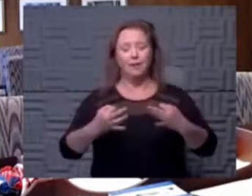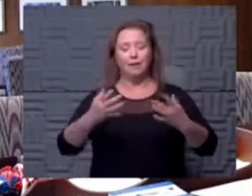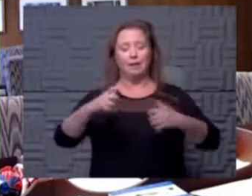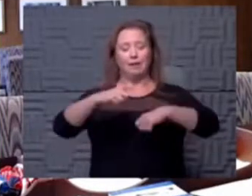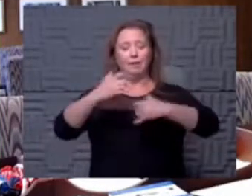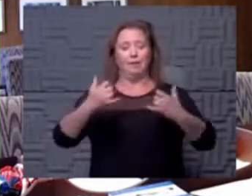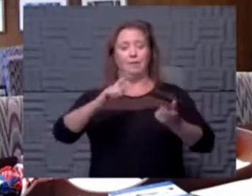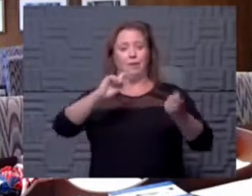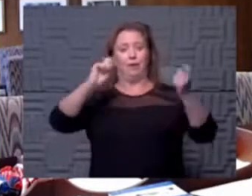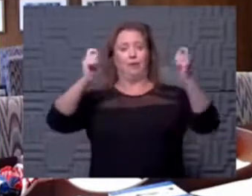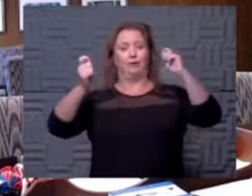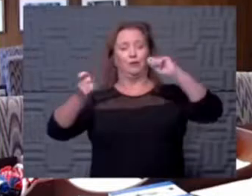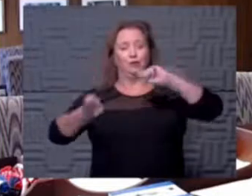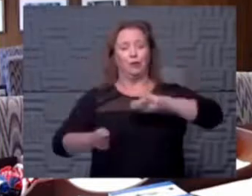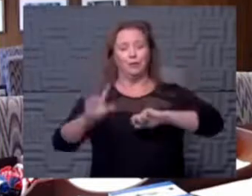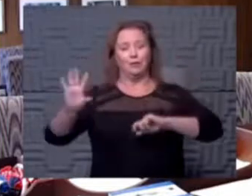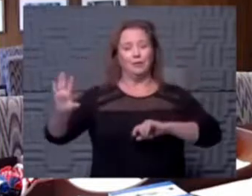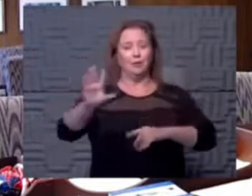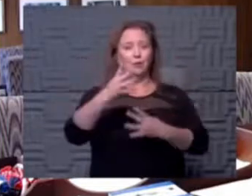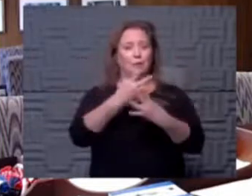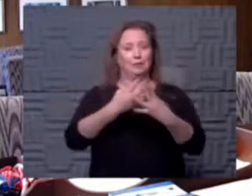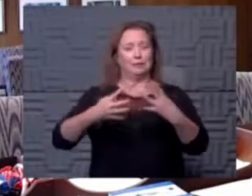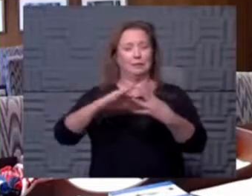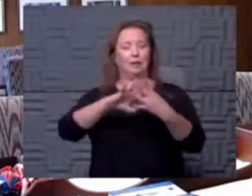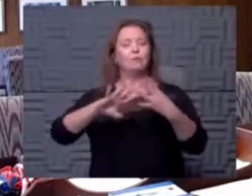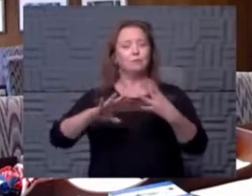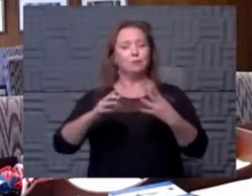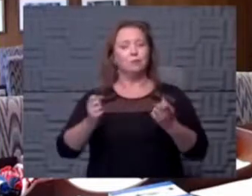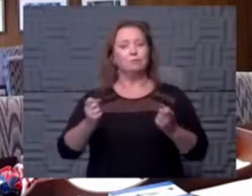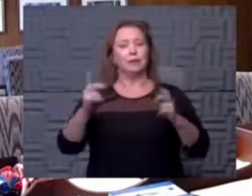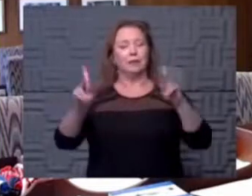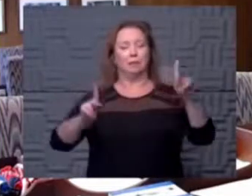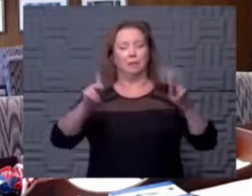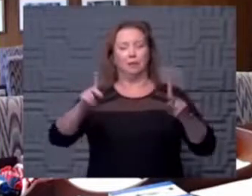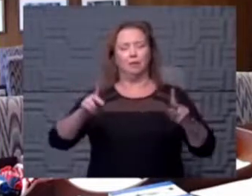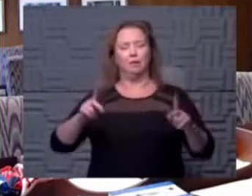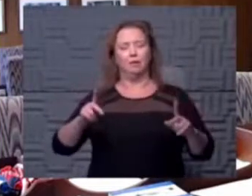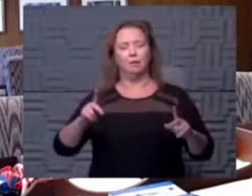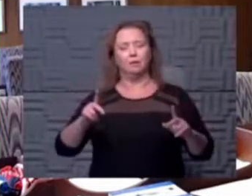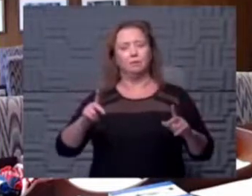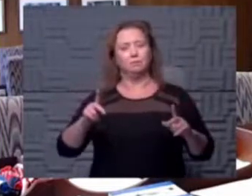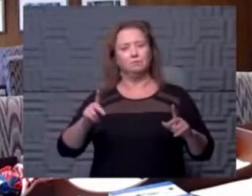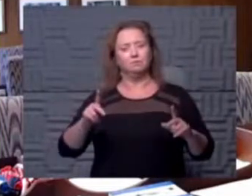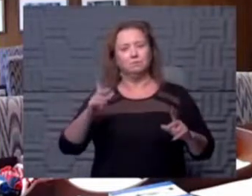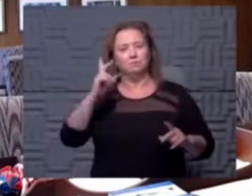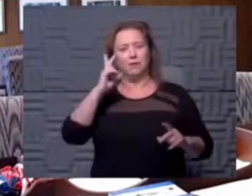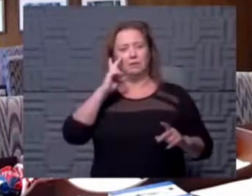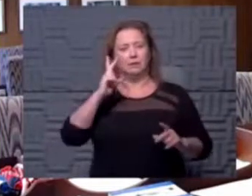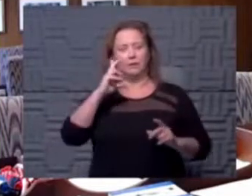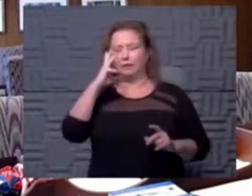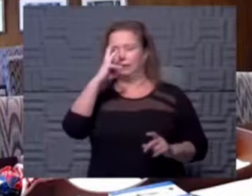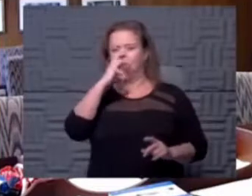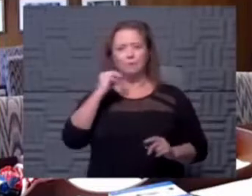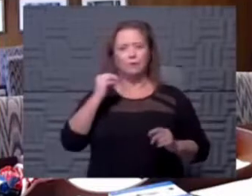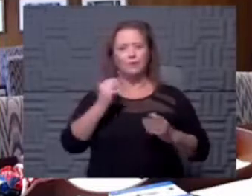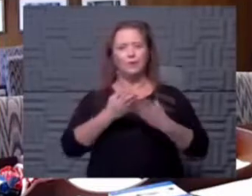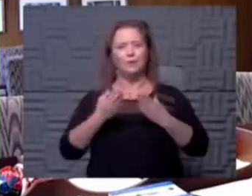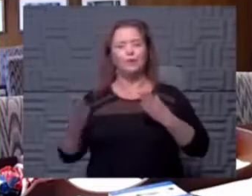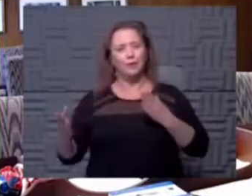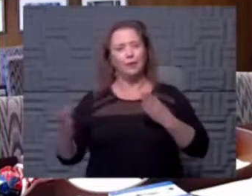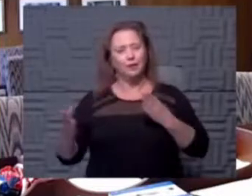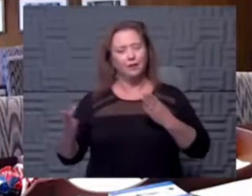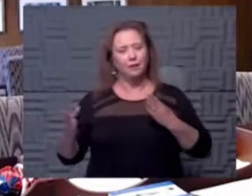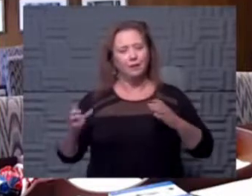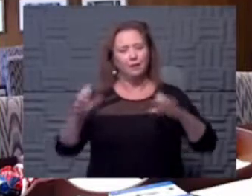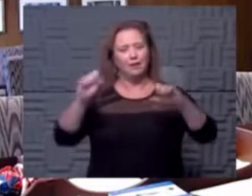their schedules. And I think many have found that as really a beautiful thing, that they've been able